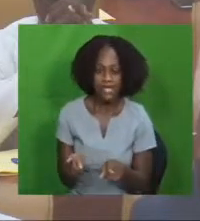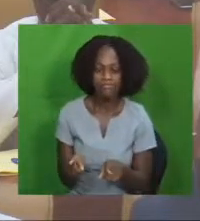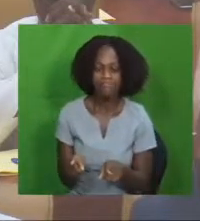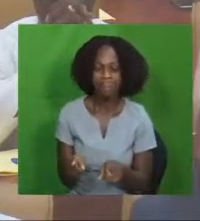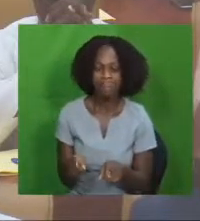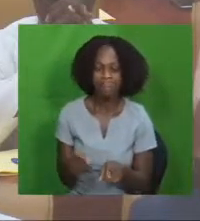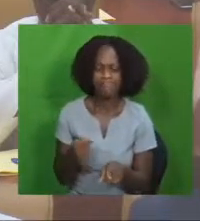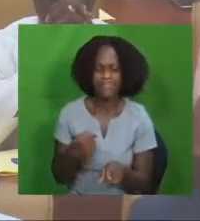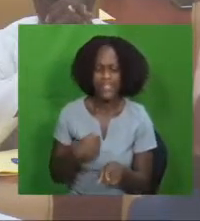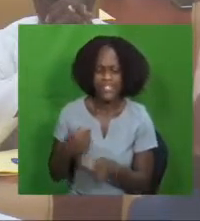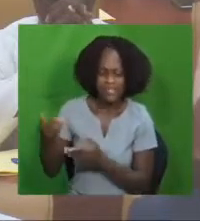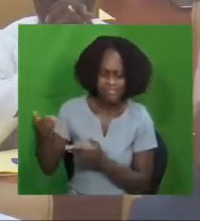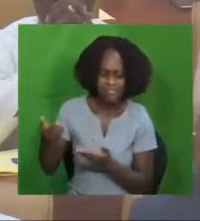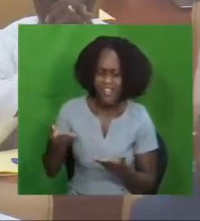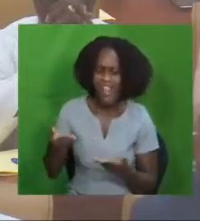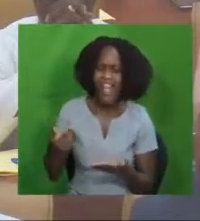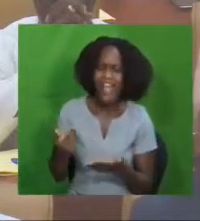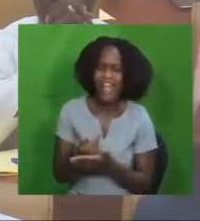very sad birthday.